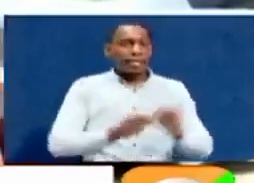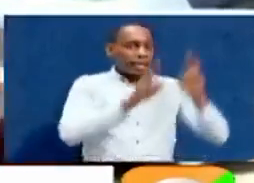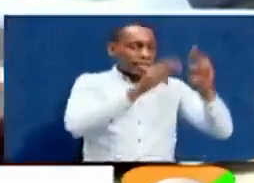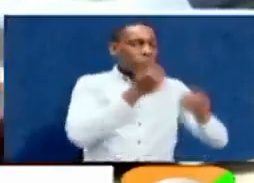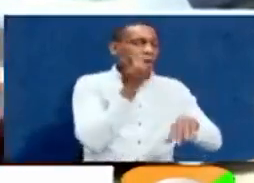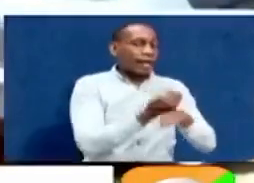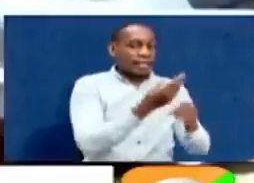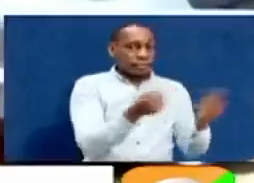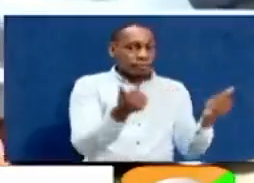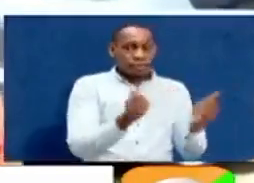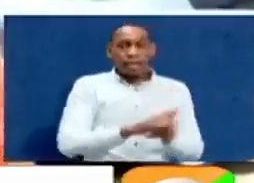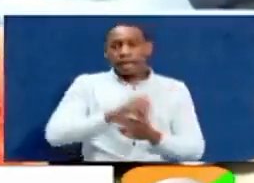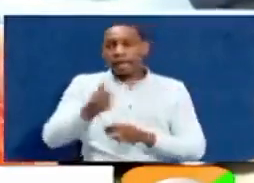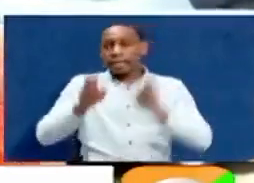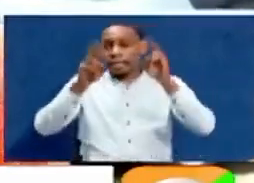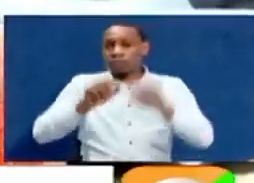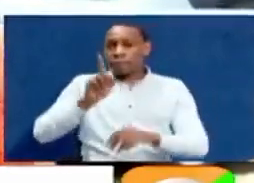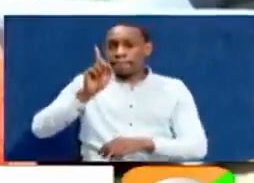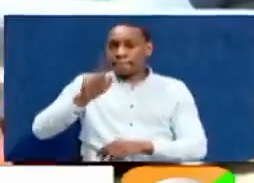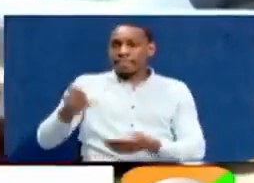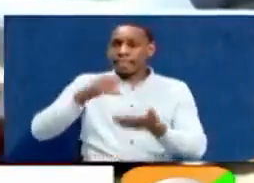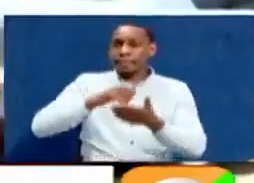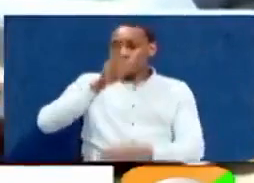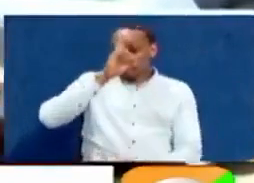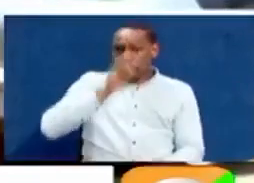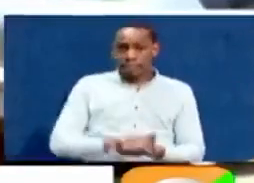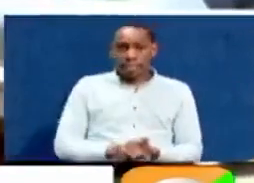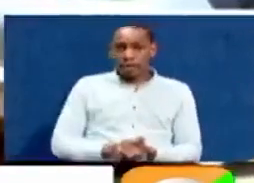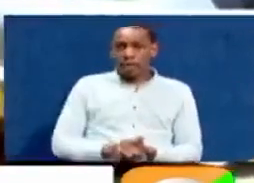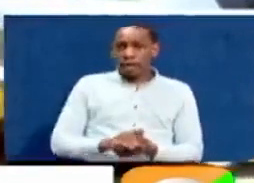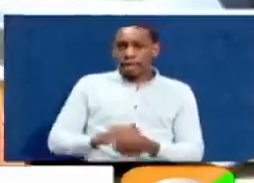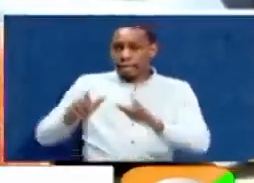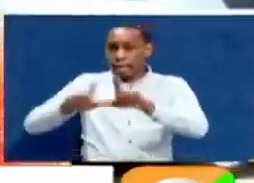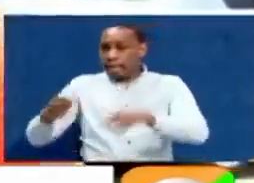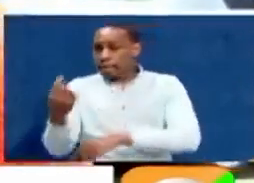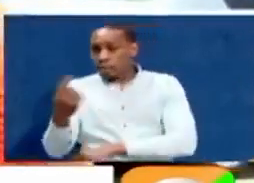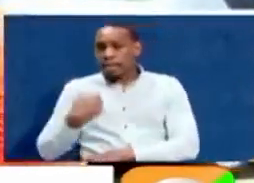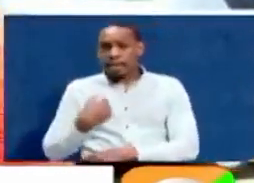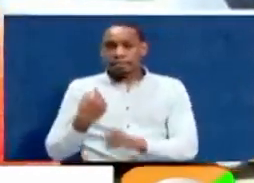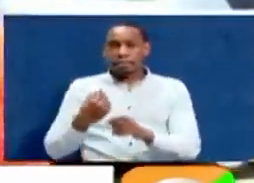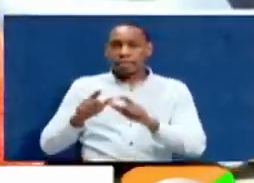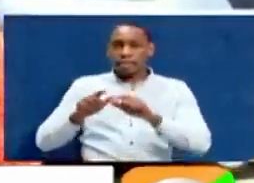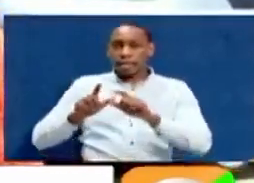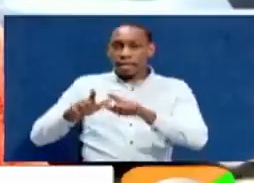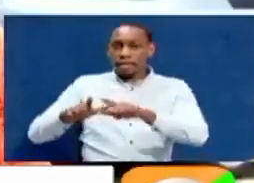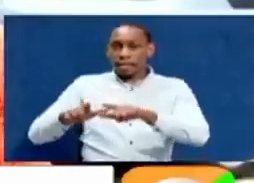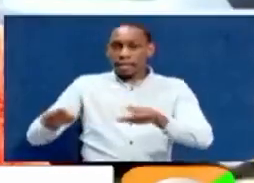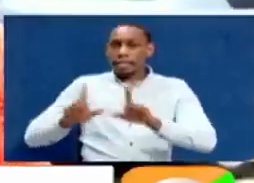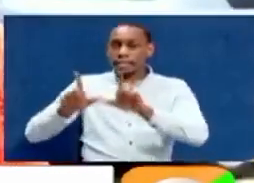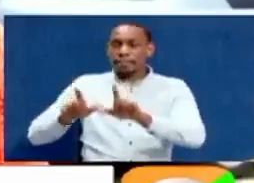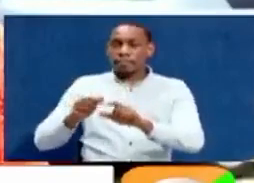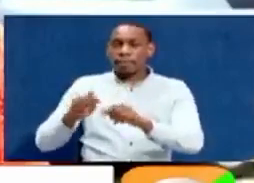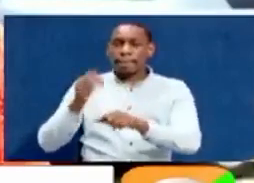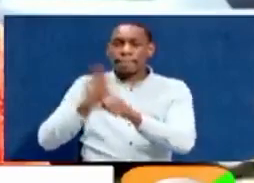are difficult to resolve. There are issues that you will have to involve the police. You see, if one parcel of land has several titles, you cannot